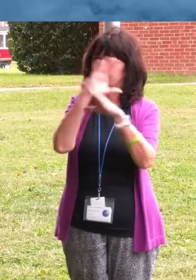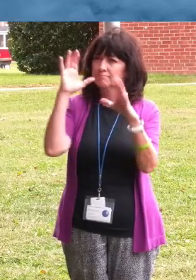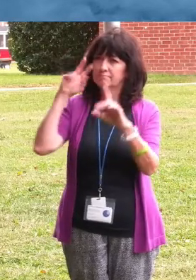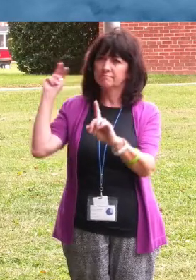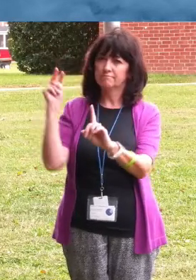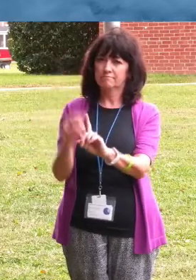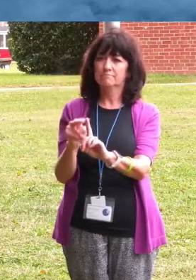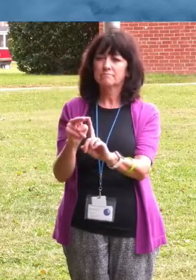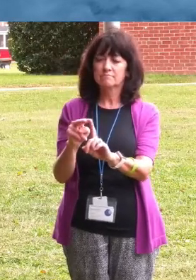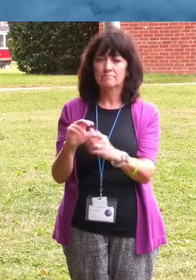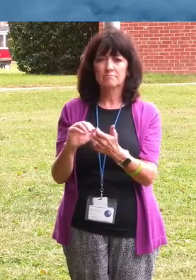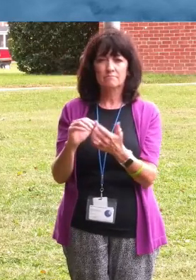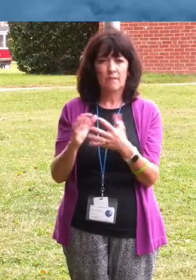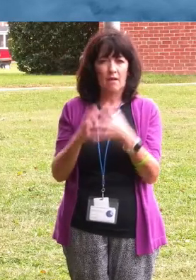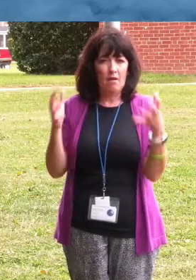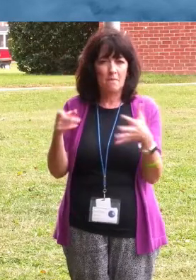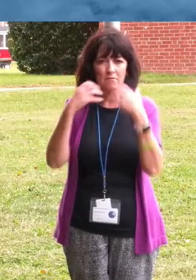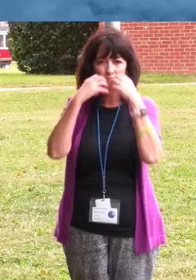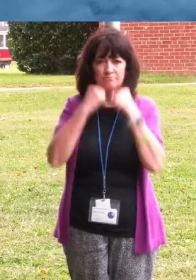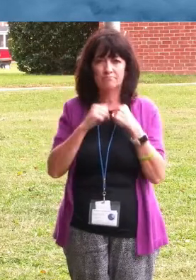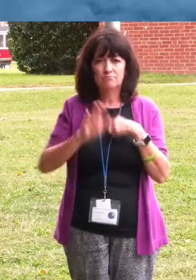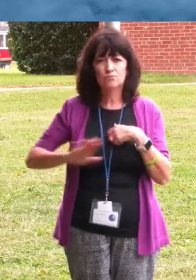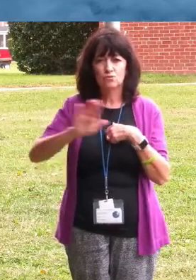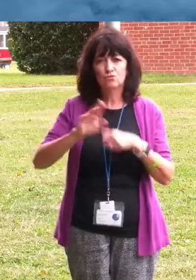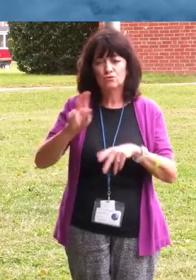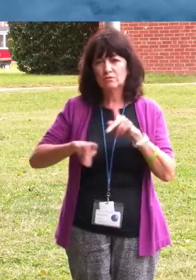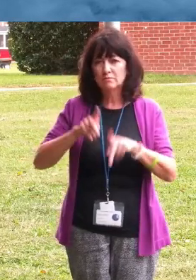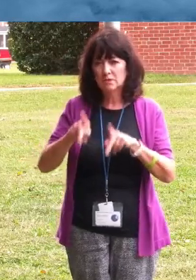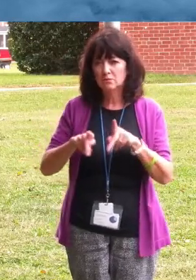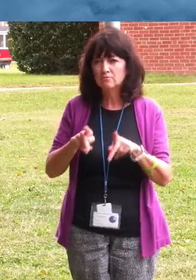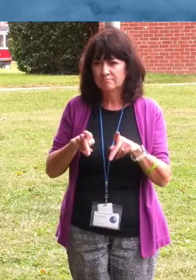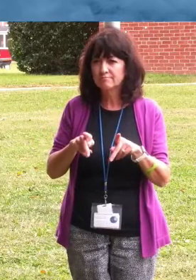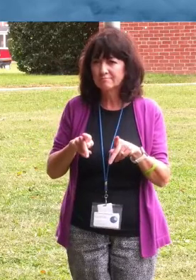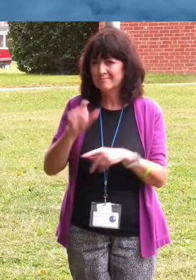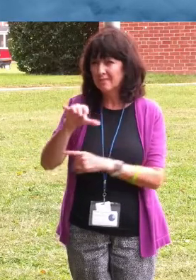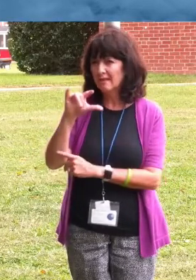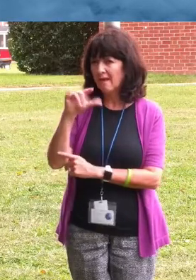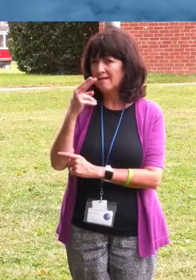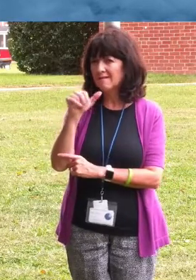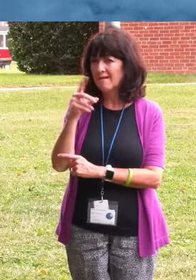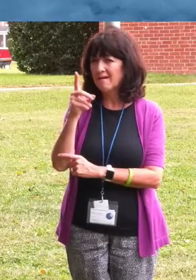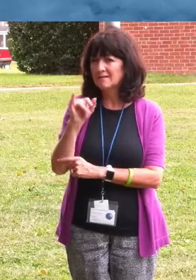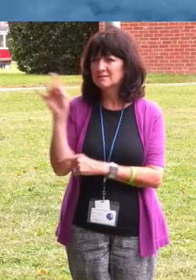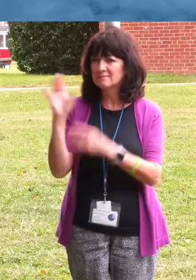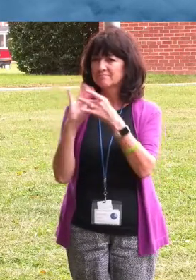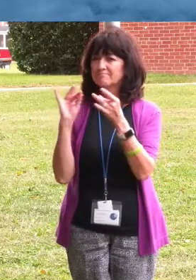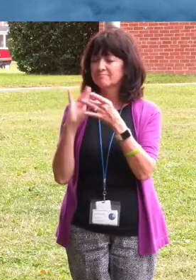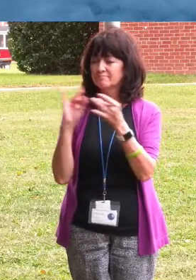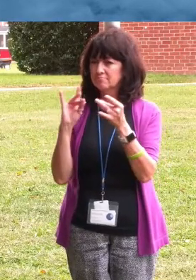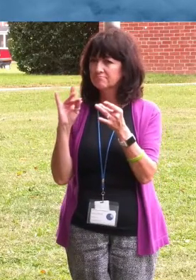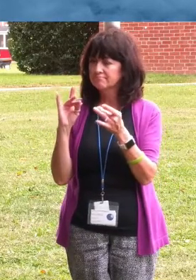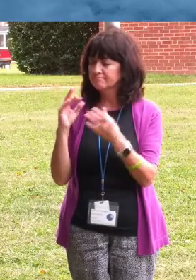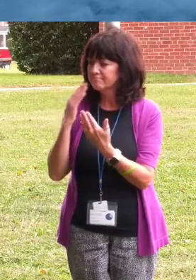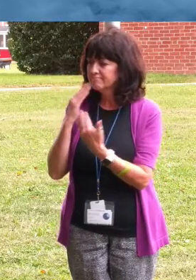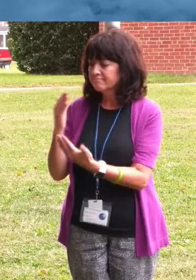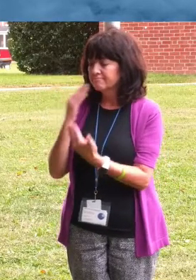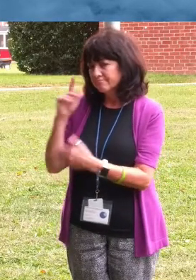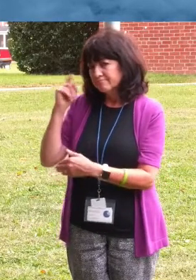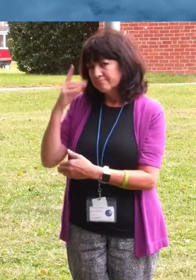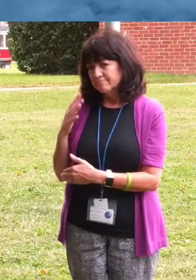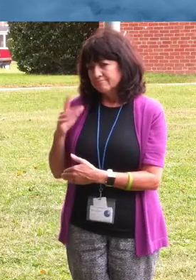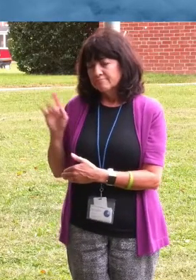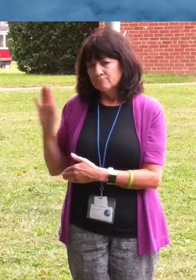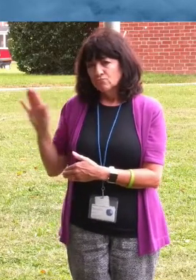Governor, thank you for your vision and your leadership to take care of our most vulnerable. There are not words